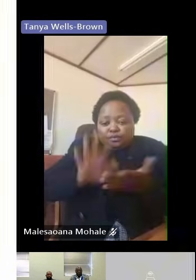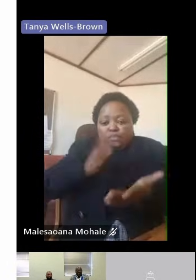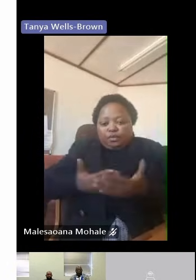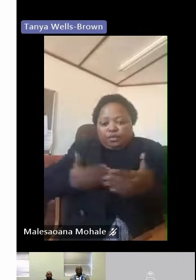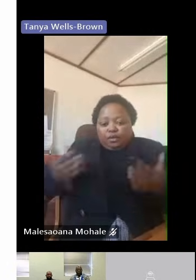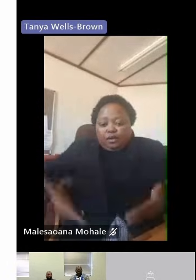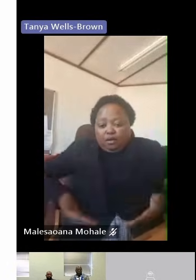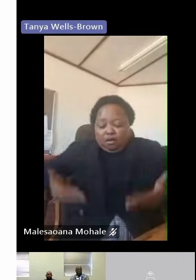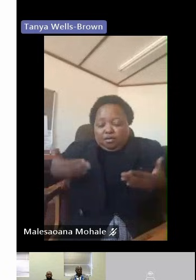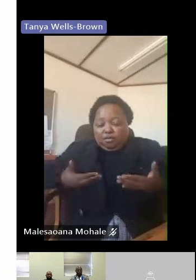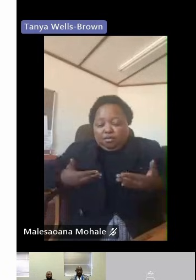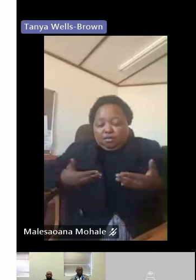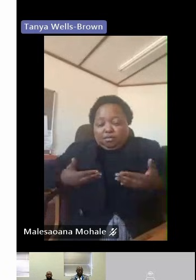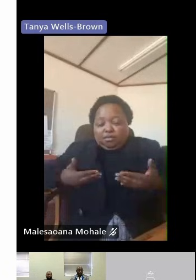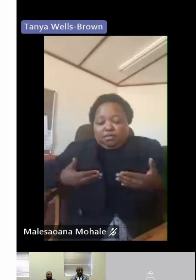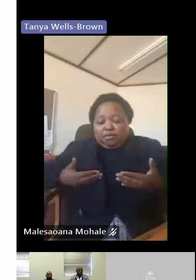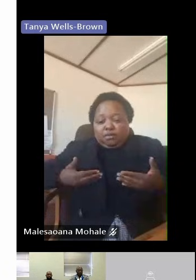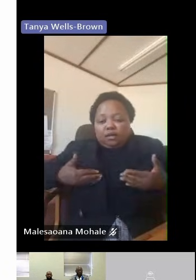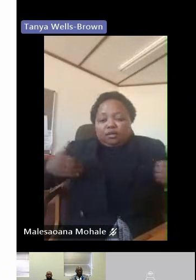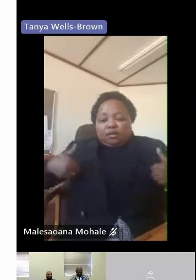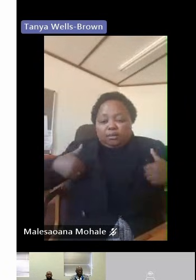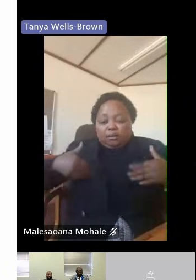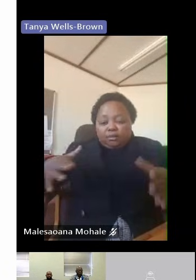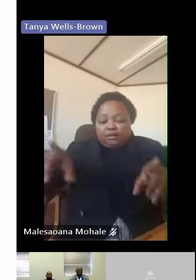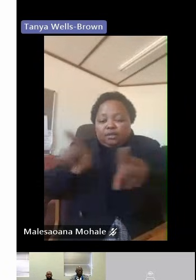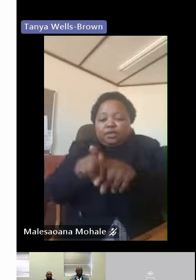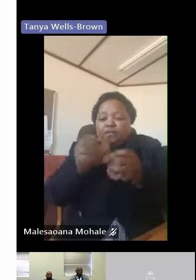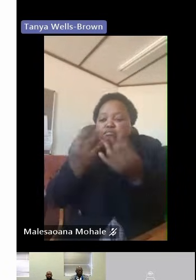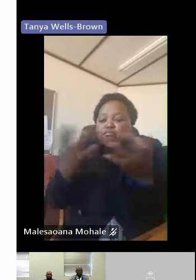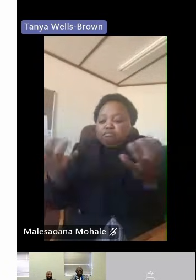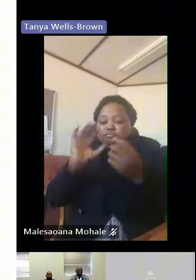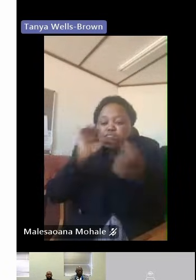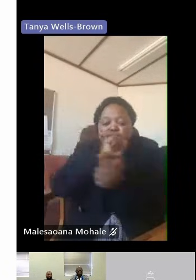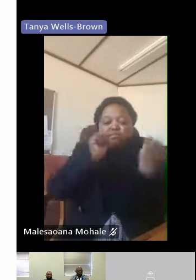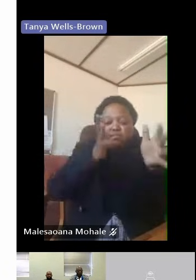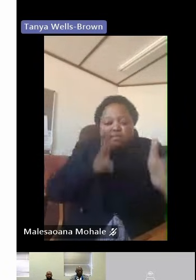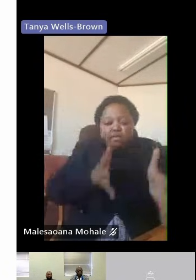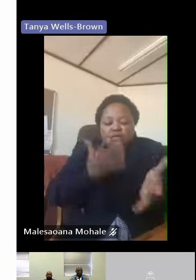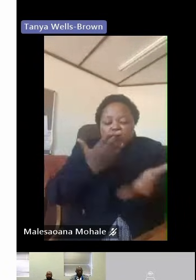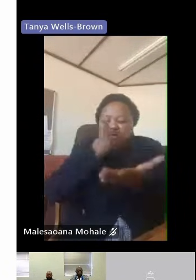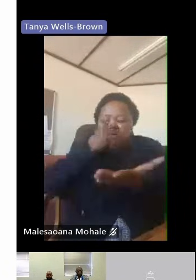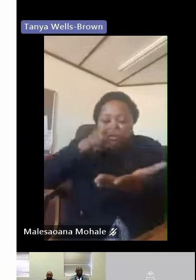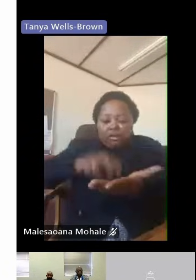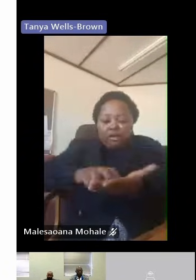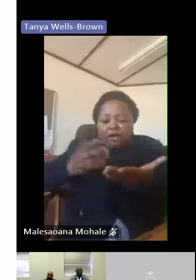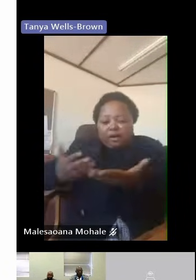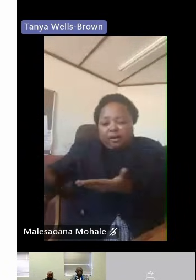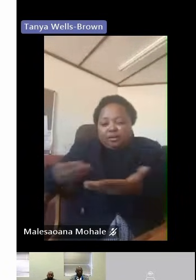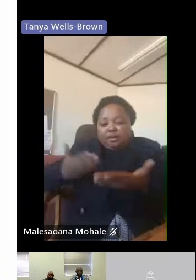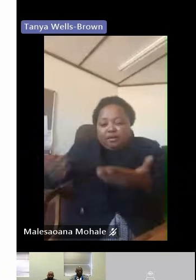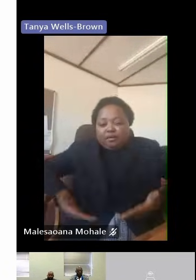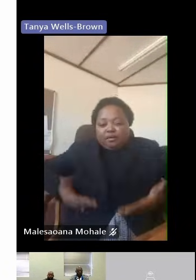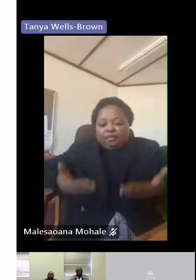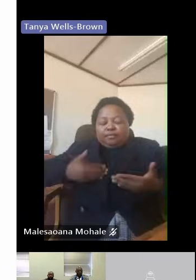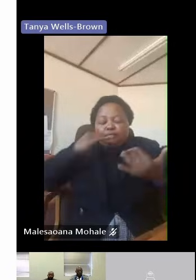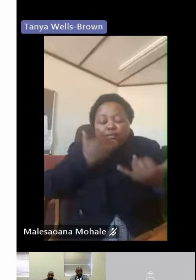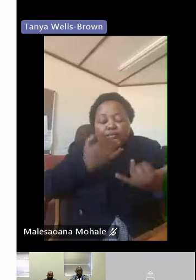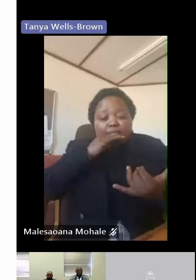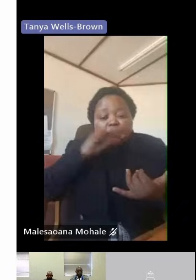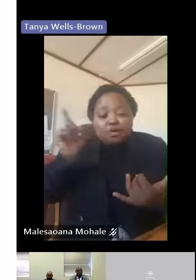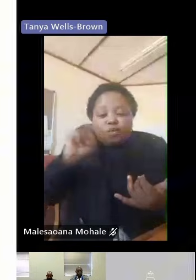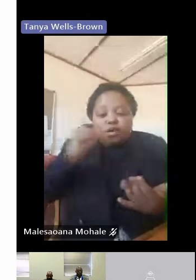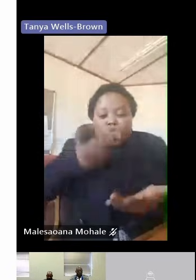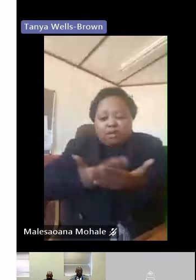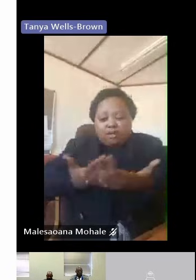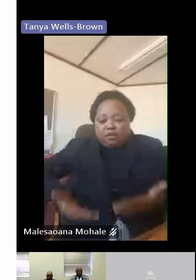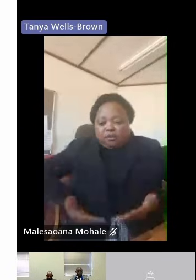given a lot of survivors of violence often seek health services first of all, that meant that they could have their services within the centre,